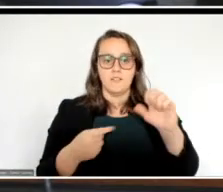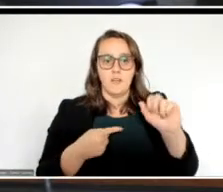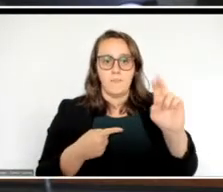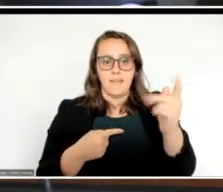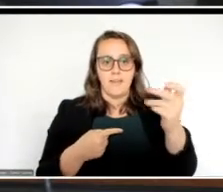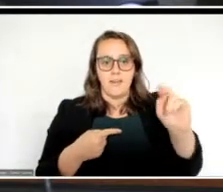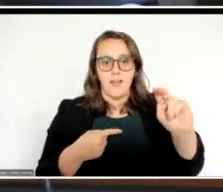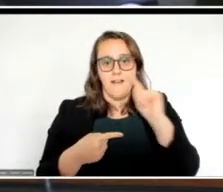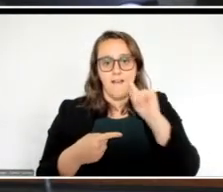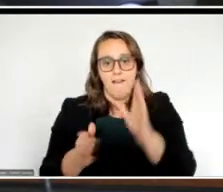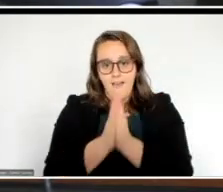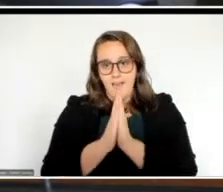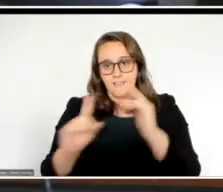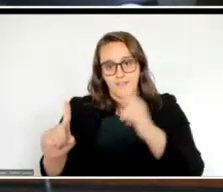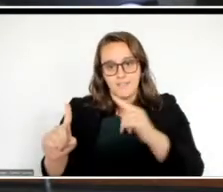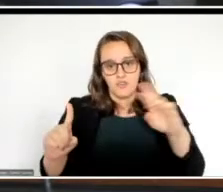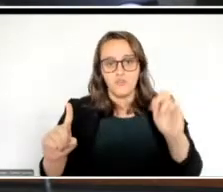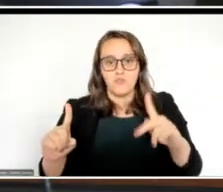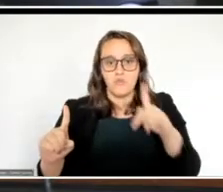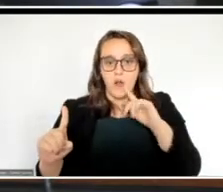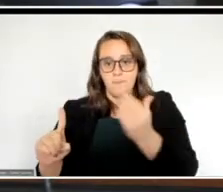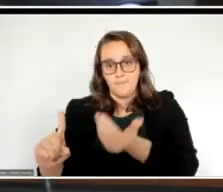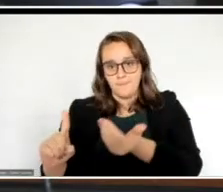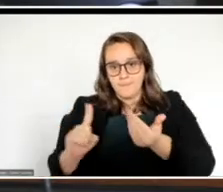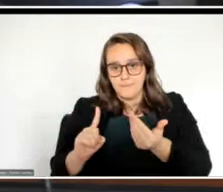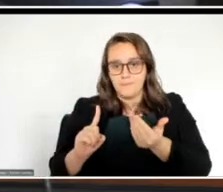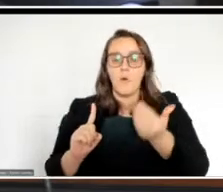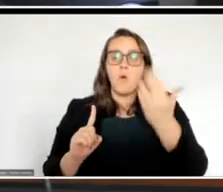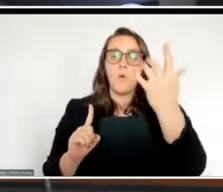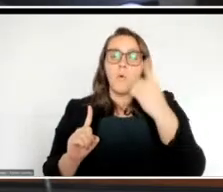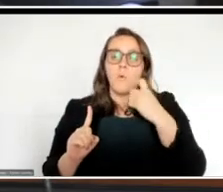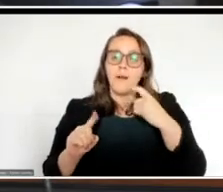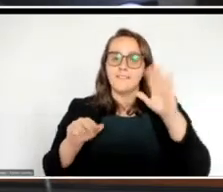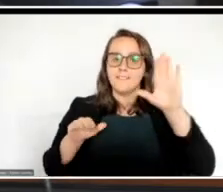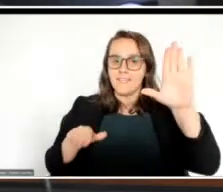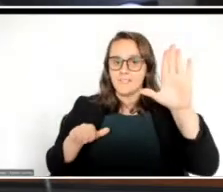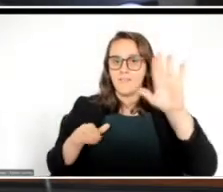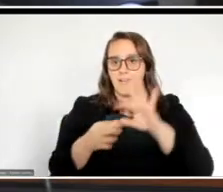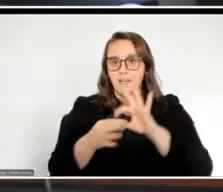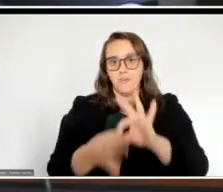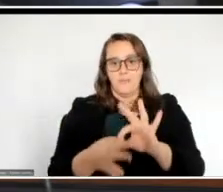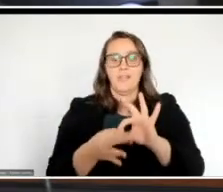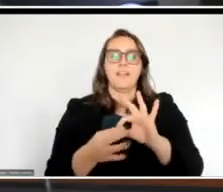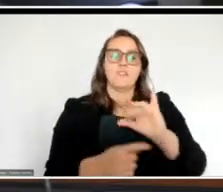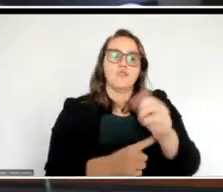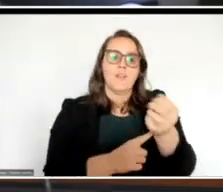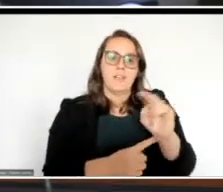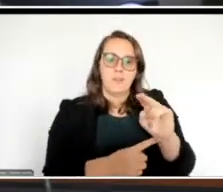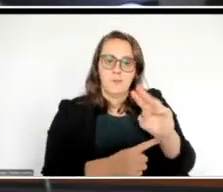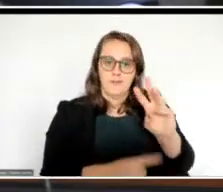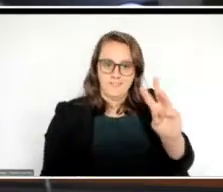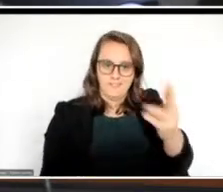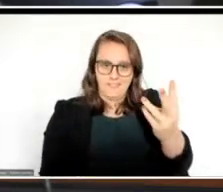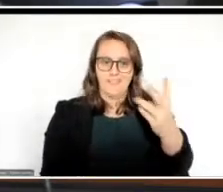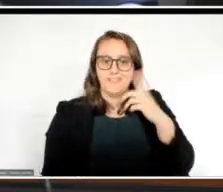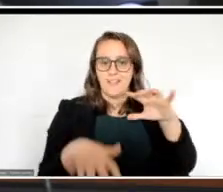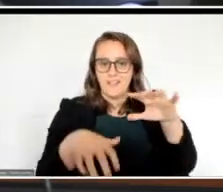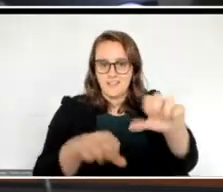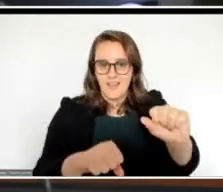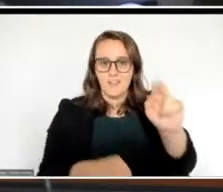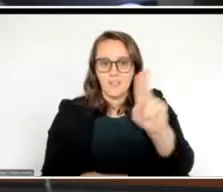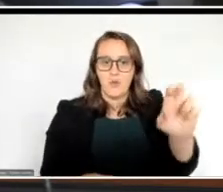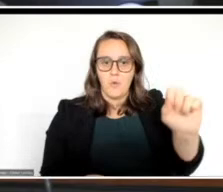documents and testimony in connection with the January 6th attack on the United States Capitol pursuant to Section